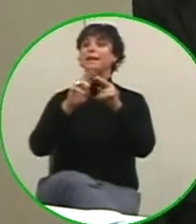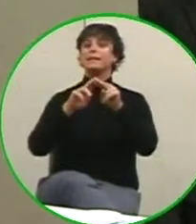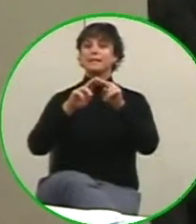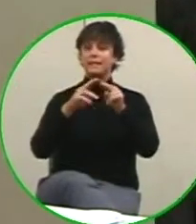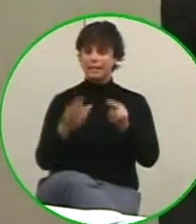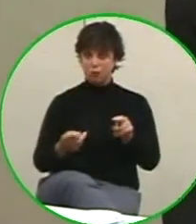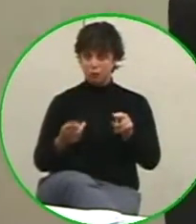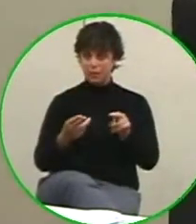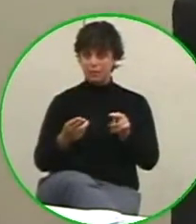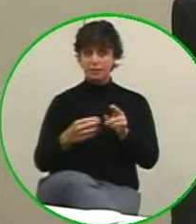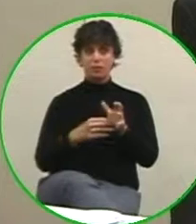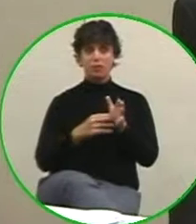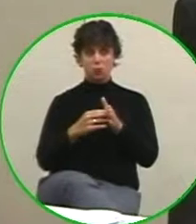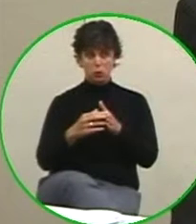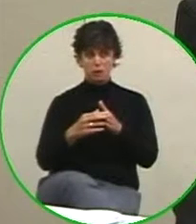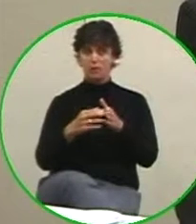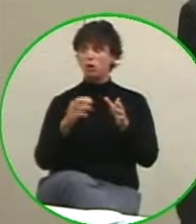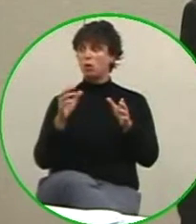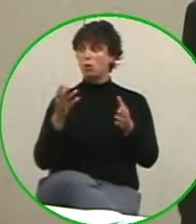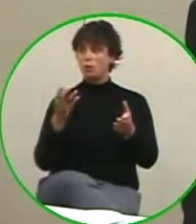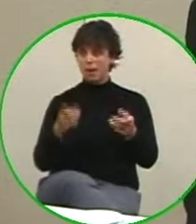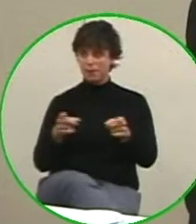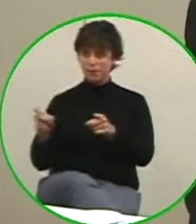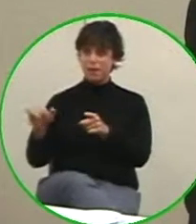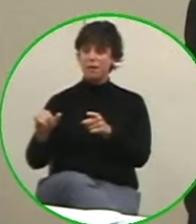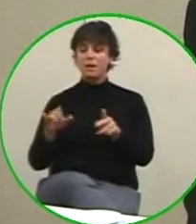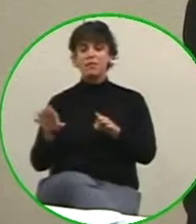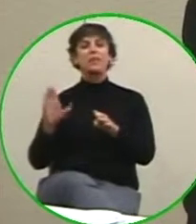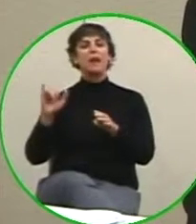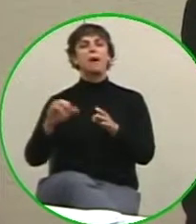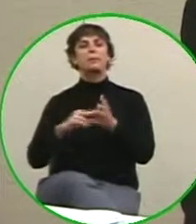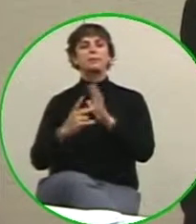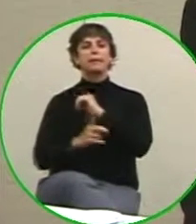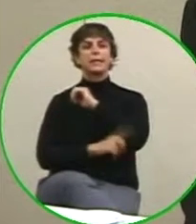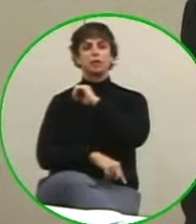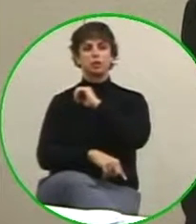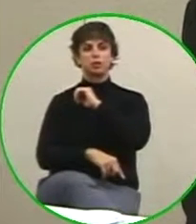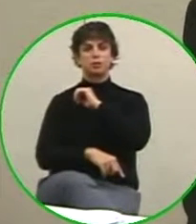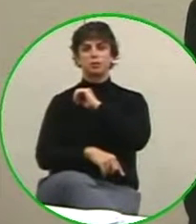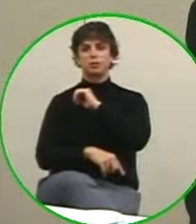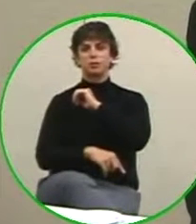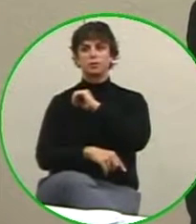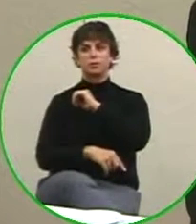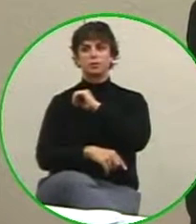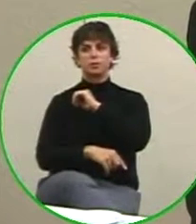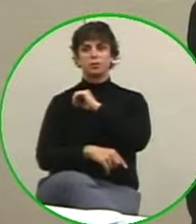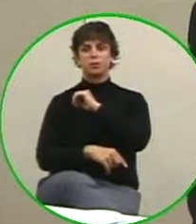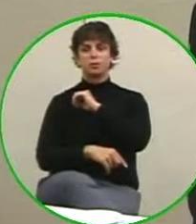the frequency or probability of behavior is a punisher.